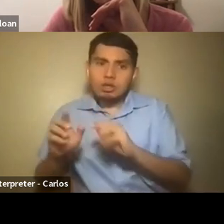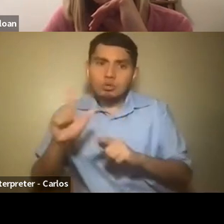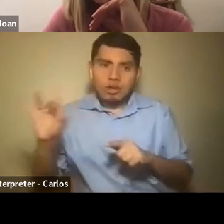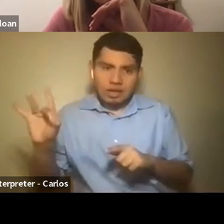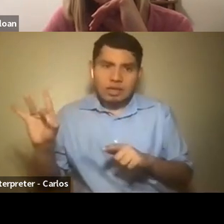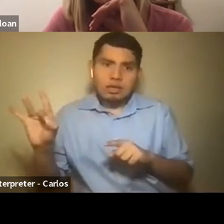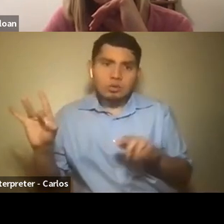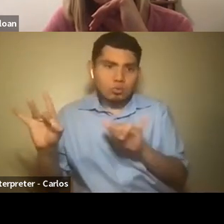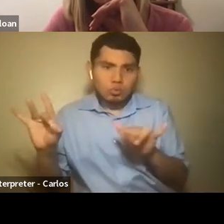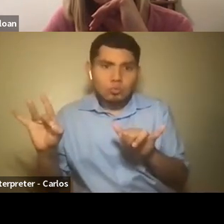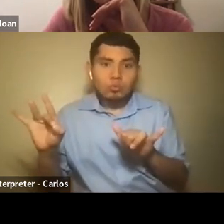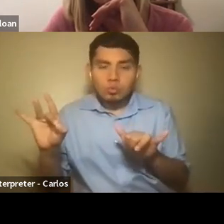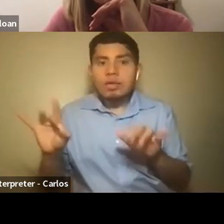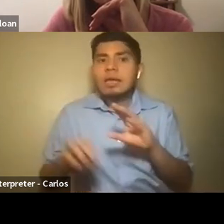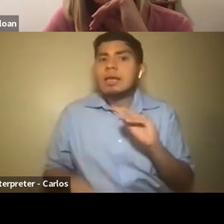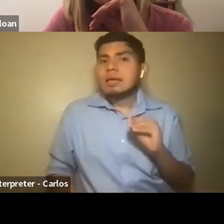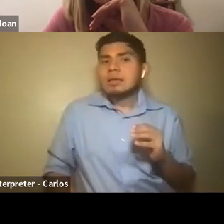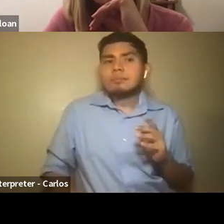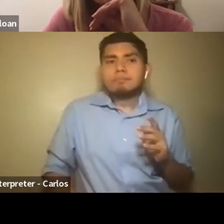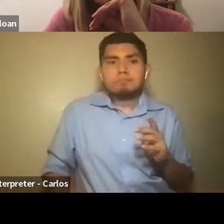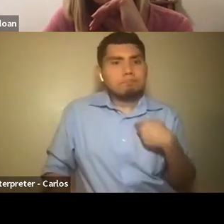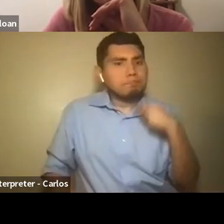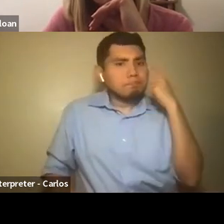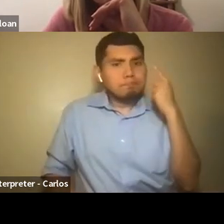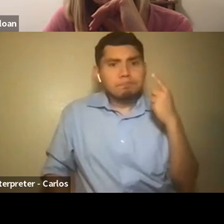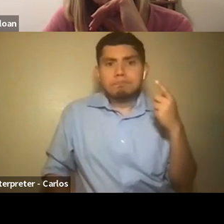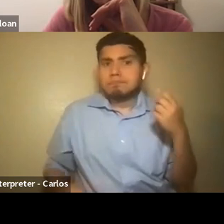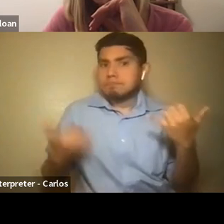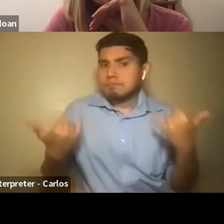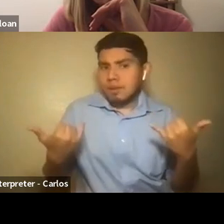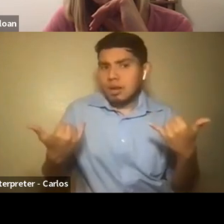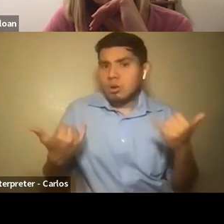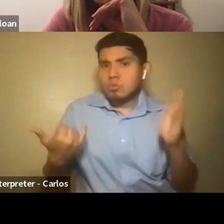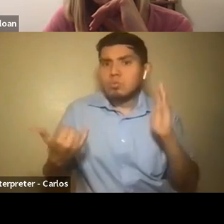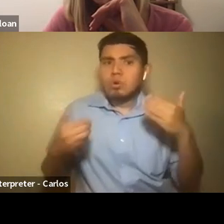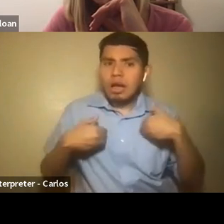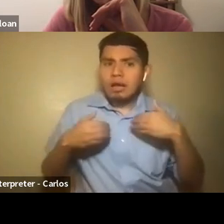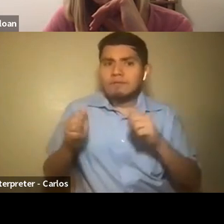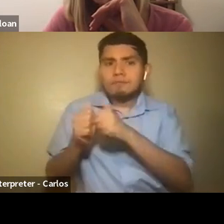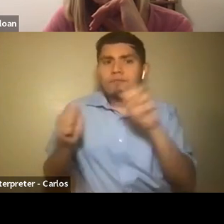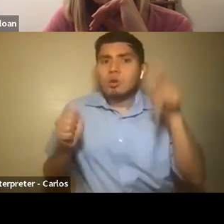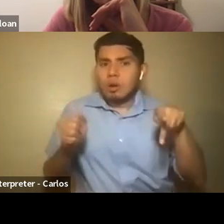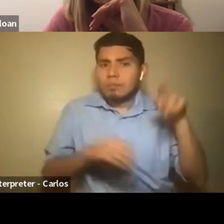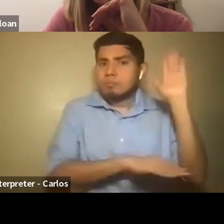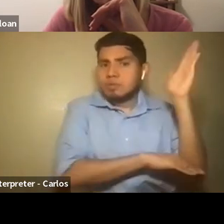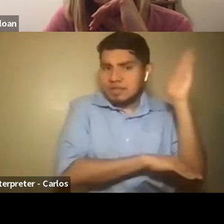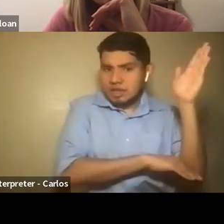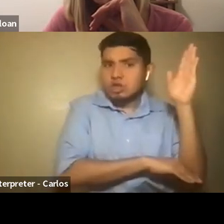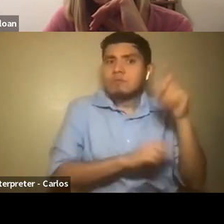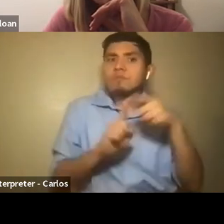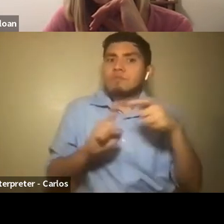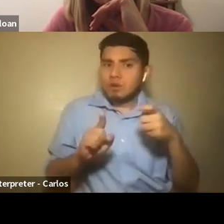And at this point, we will be having this follow-up presentation by city